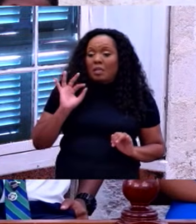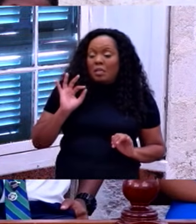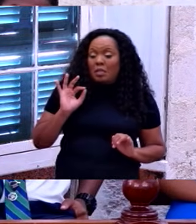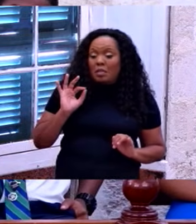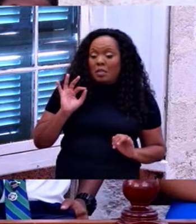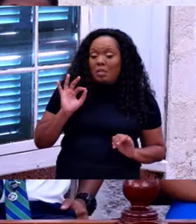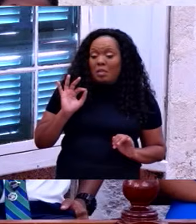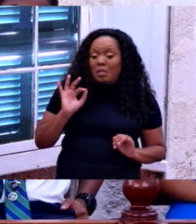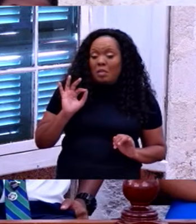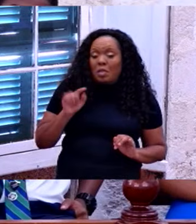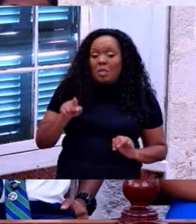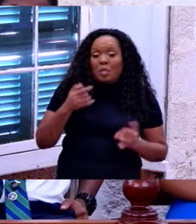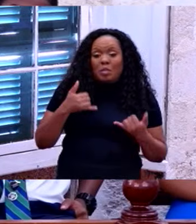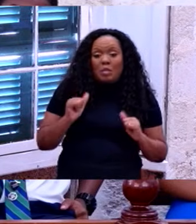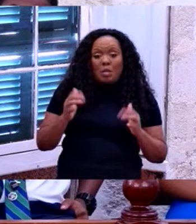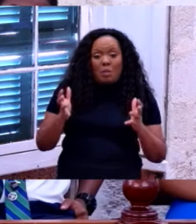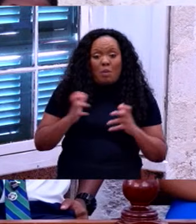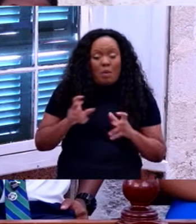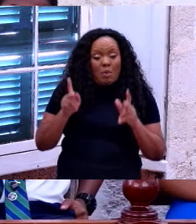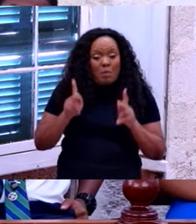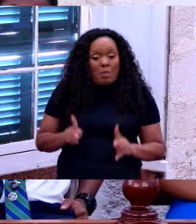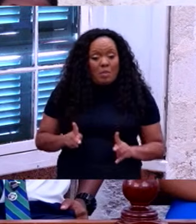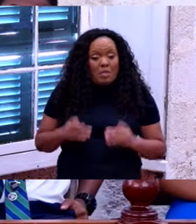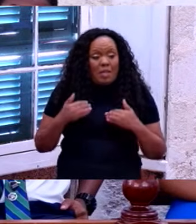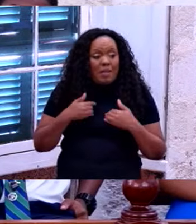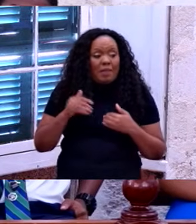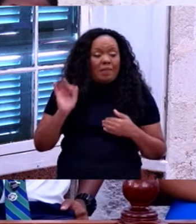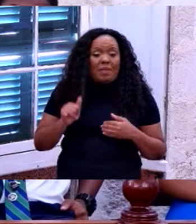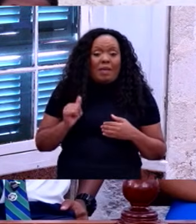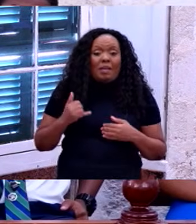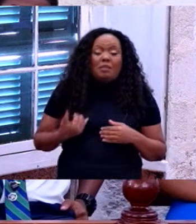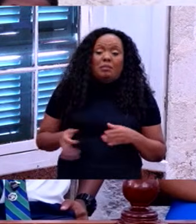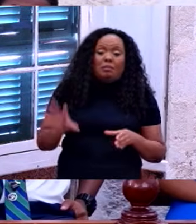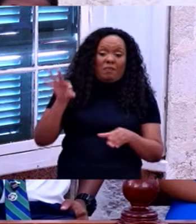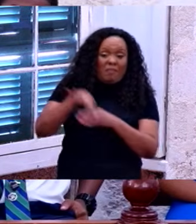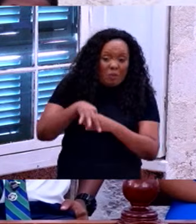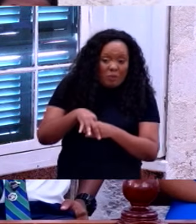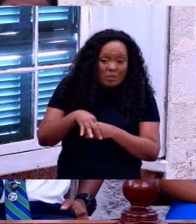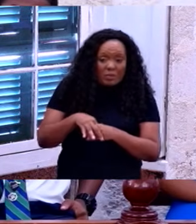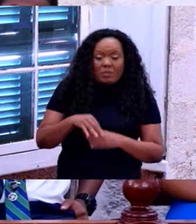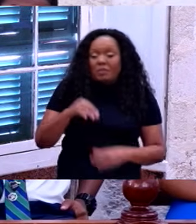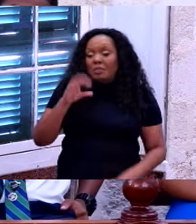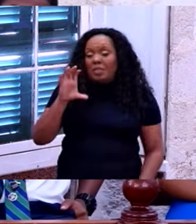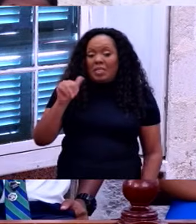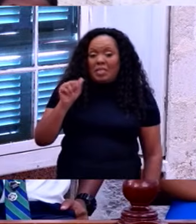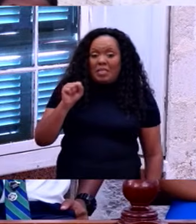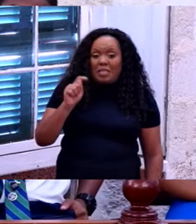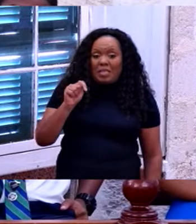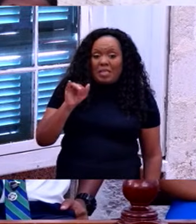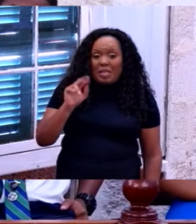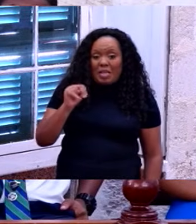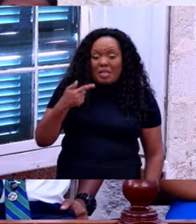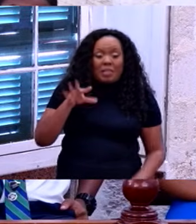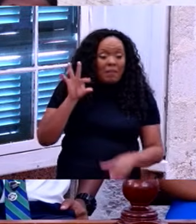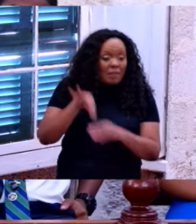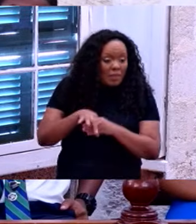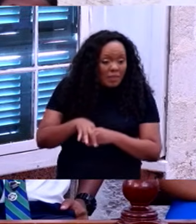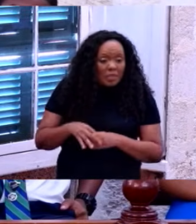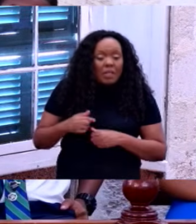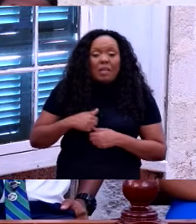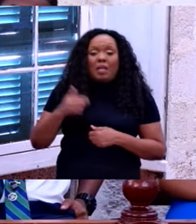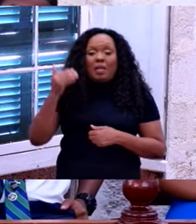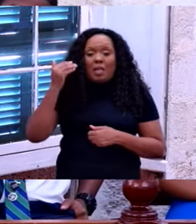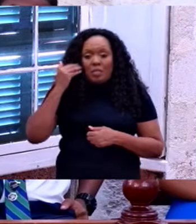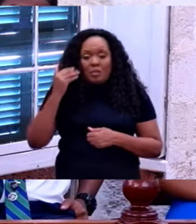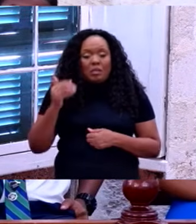and I'm sure I'll hear the more constitutionally minded speakers in this place speak about whether or